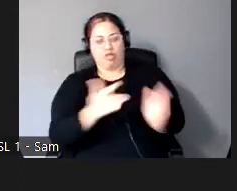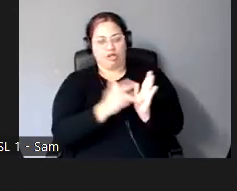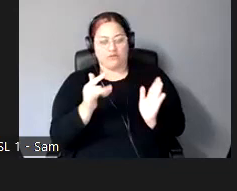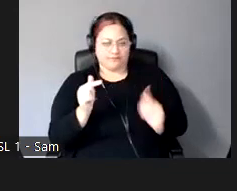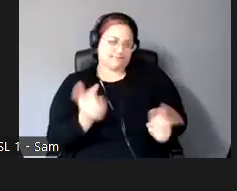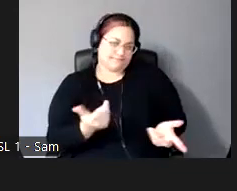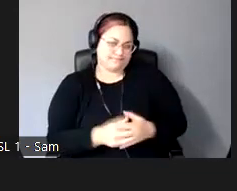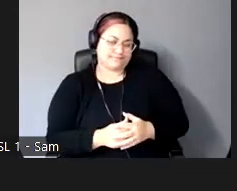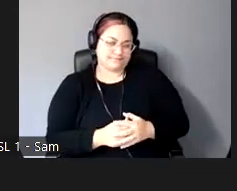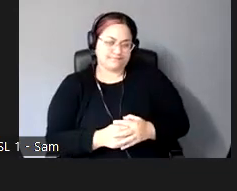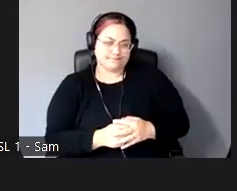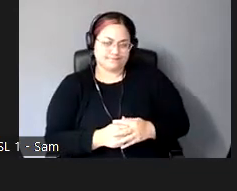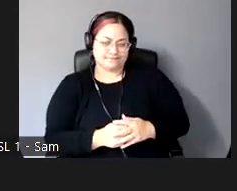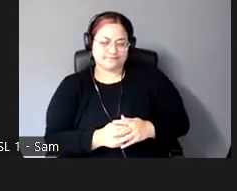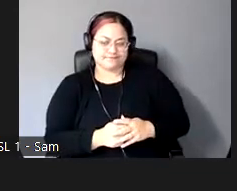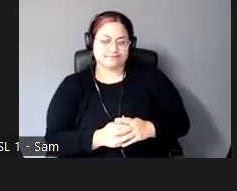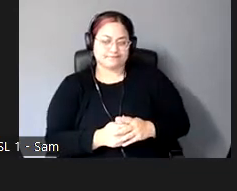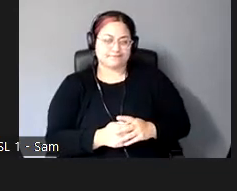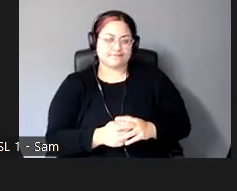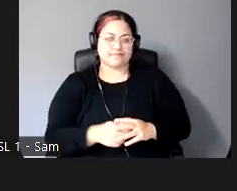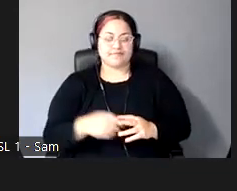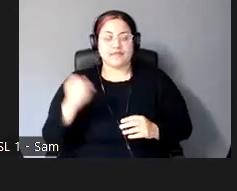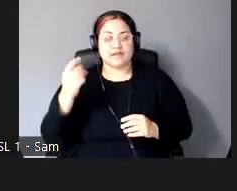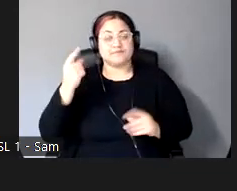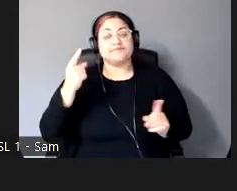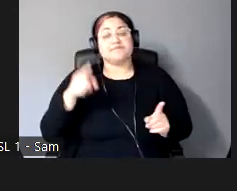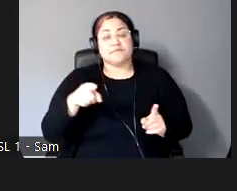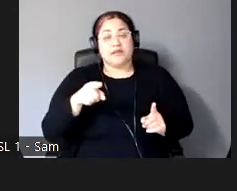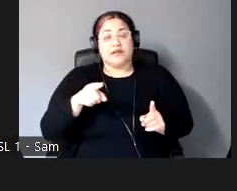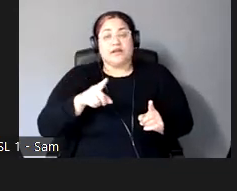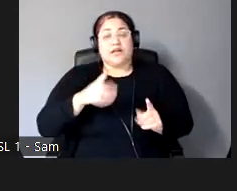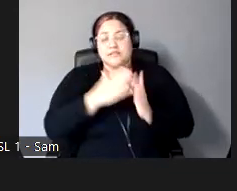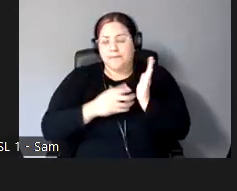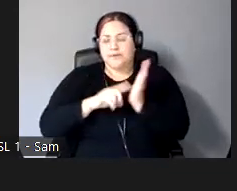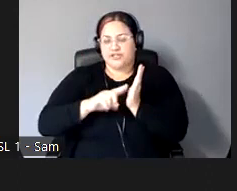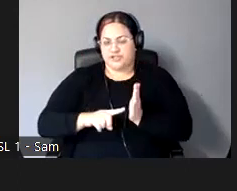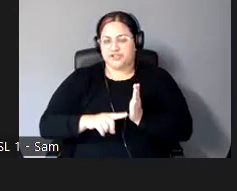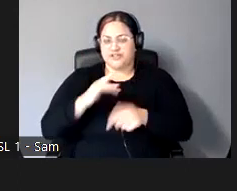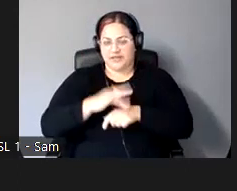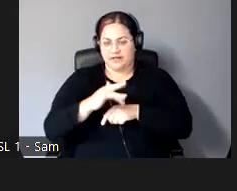out the extent of this problem. And the World Health Organization says it's 1 in 6